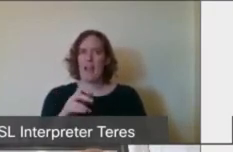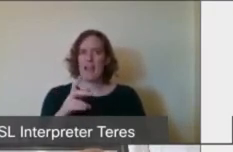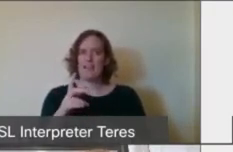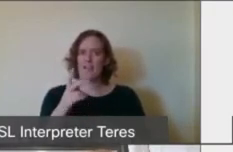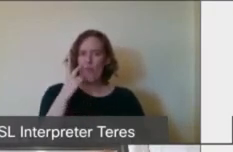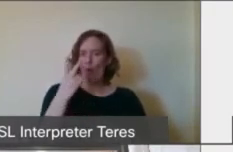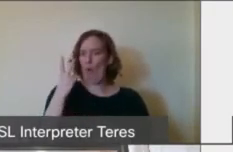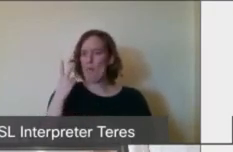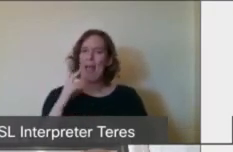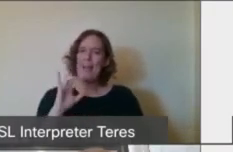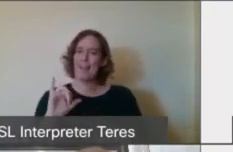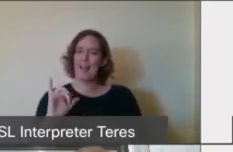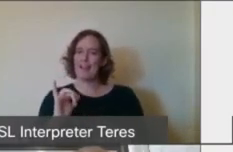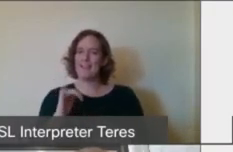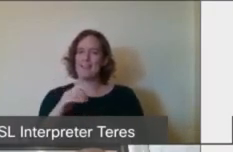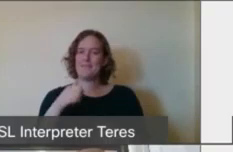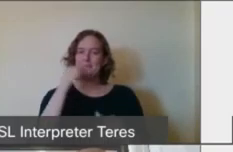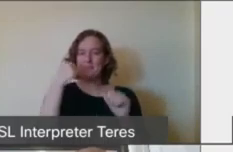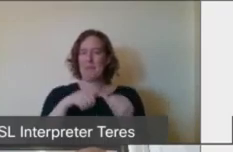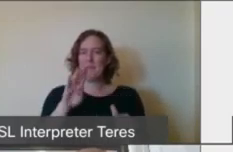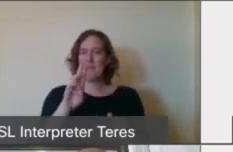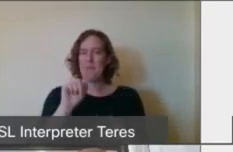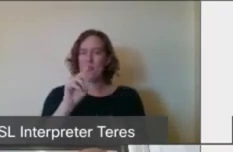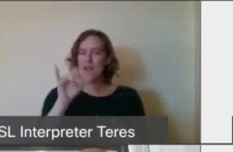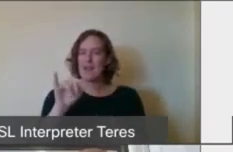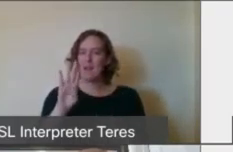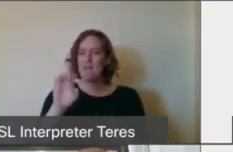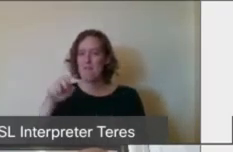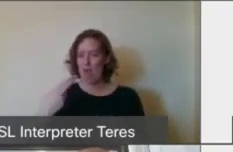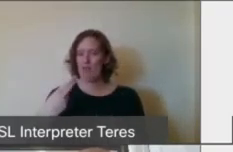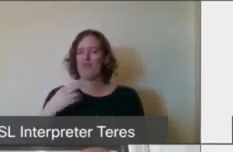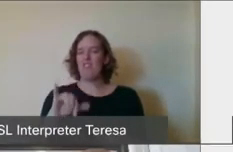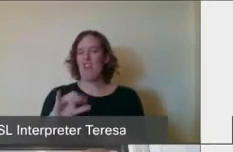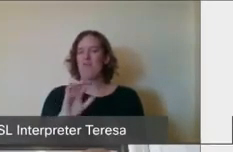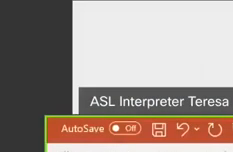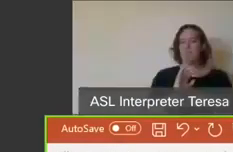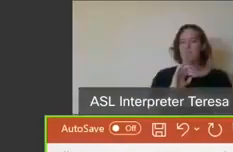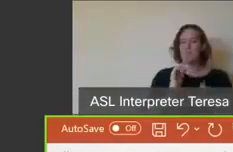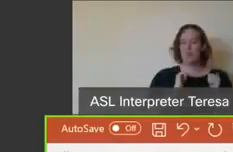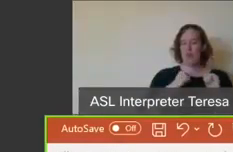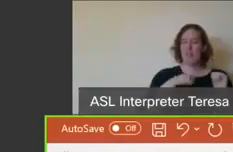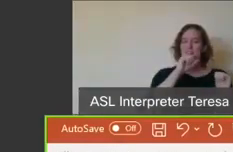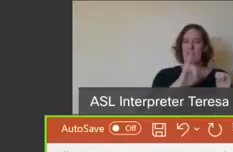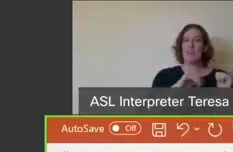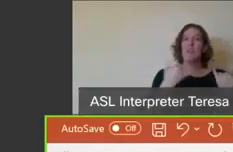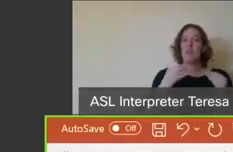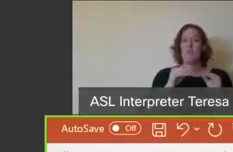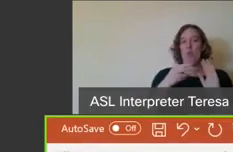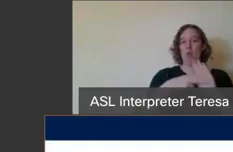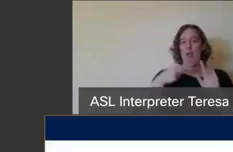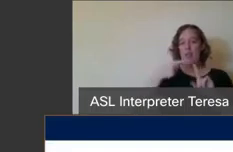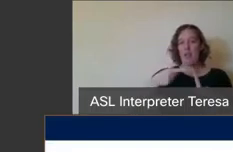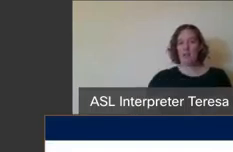was really creative, guys. Thank you all so much. Coming up next, we have more performance highlights from DDA presented by Ms.